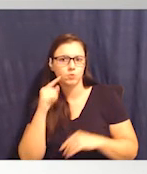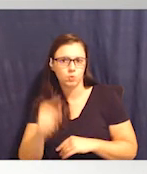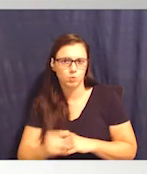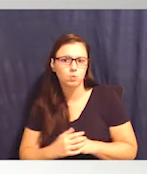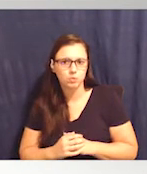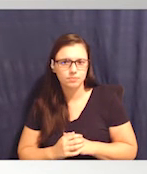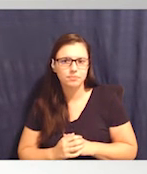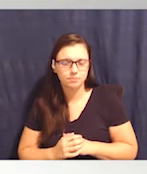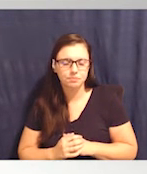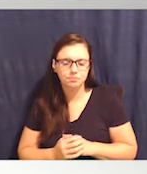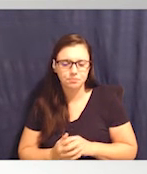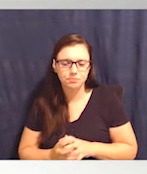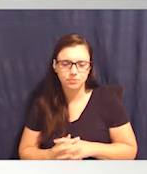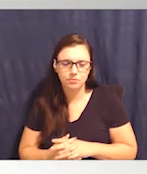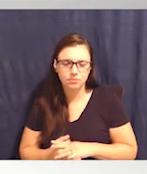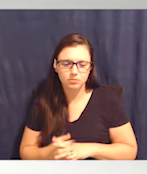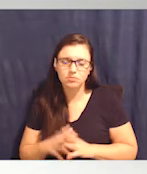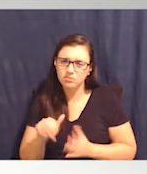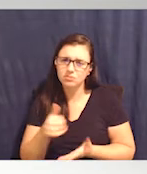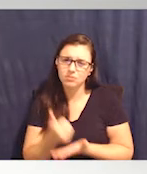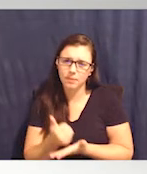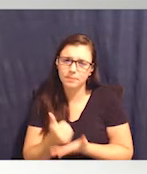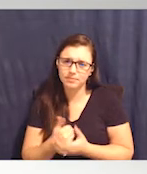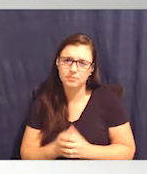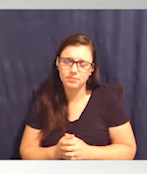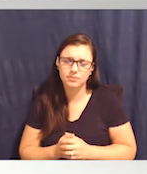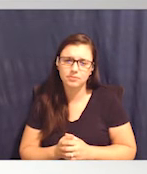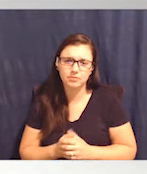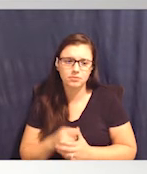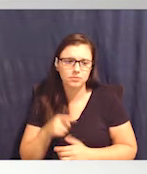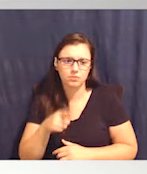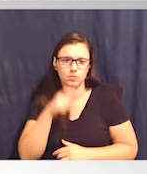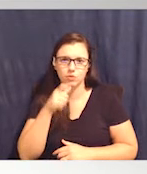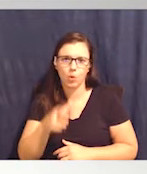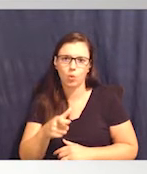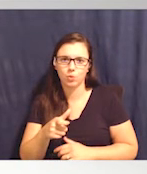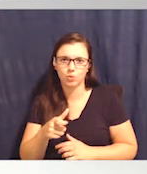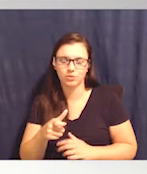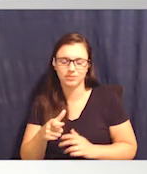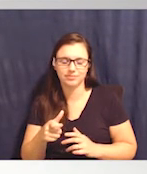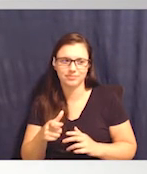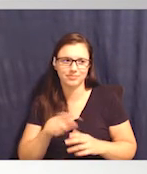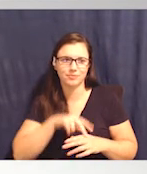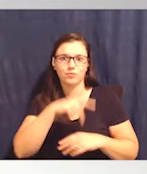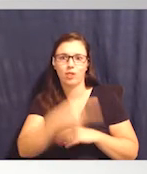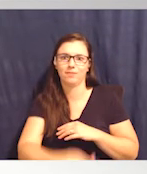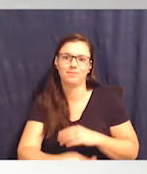That helps so you don't tilt off the edge of the world, so to speak.